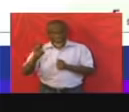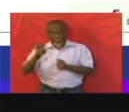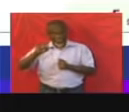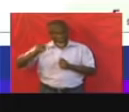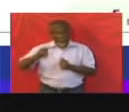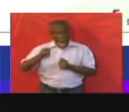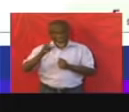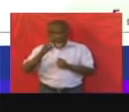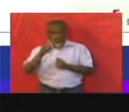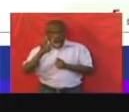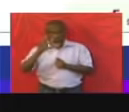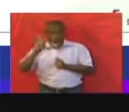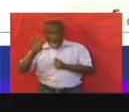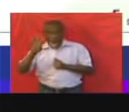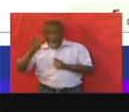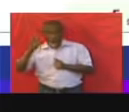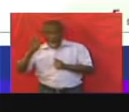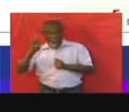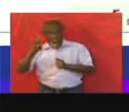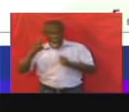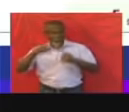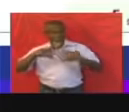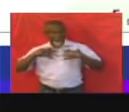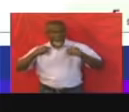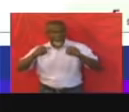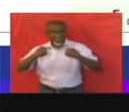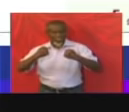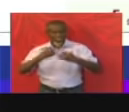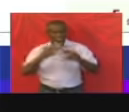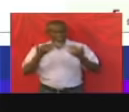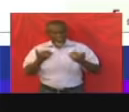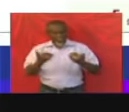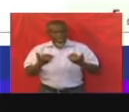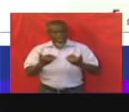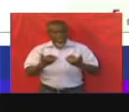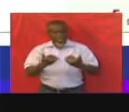36,468 recovered patients in total, and there are currently